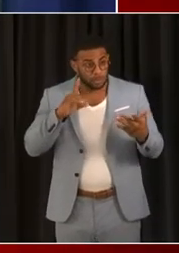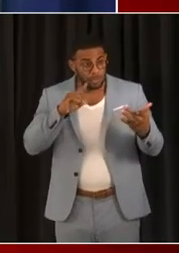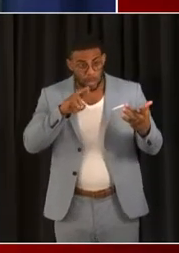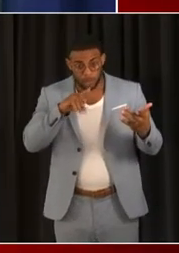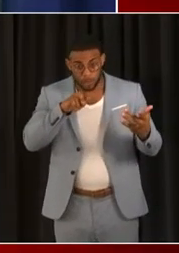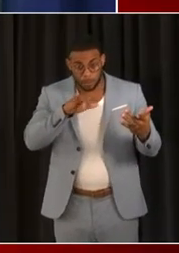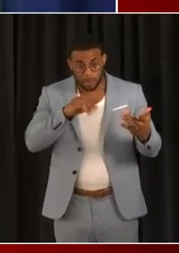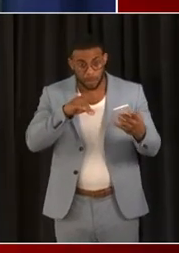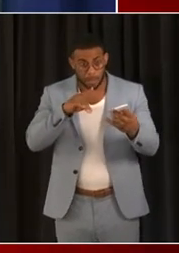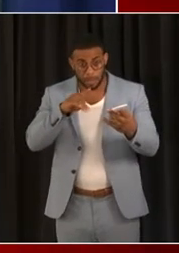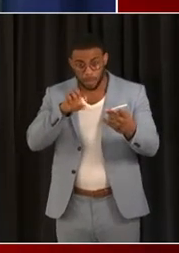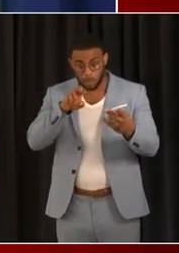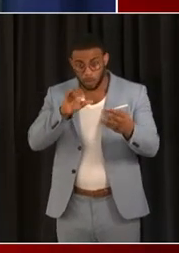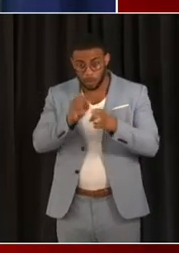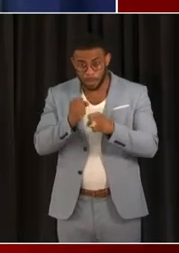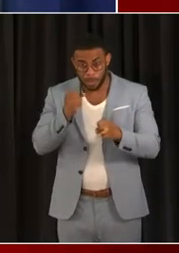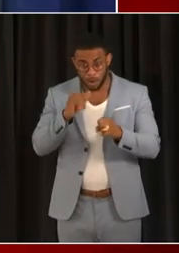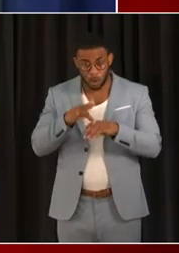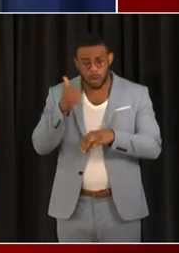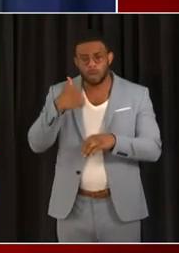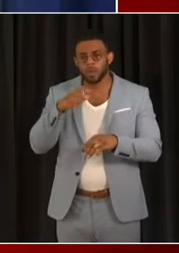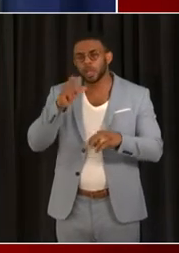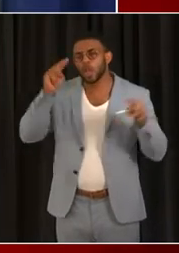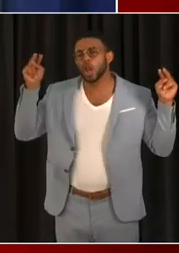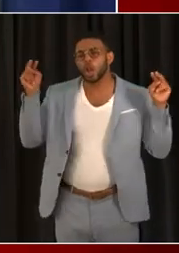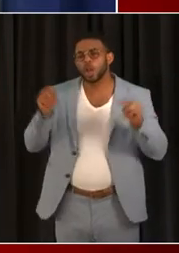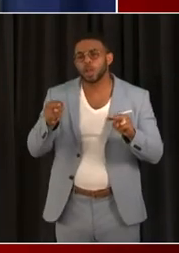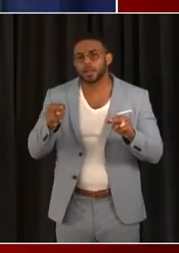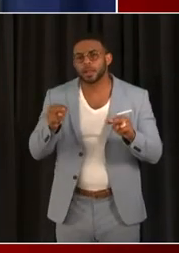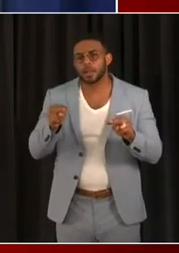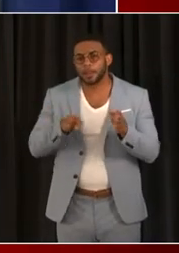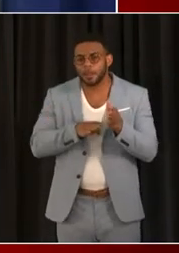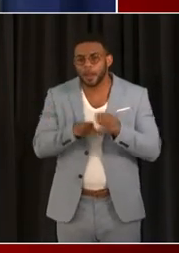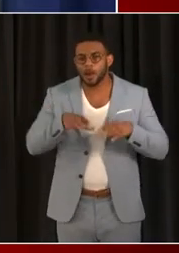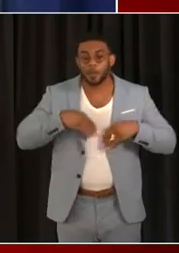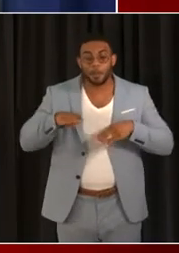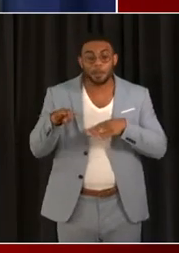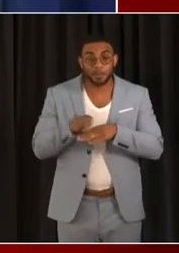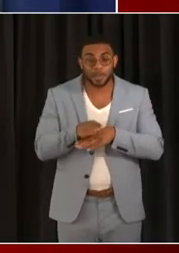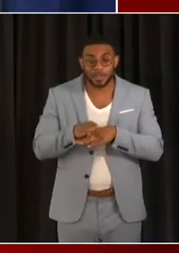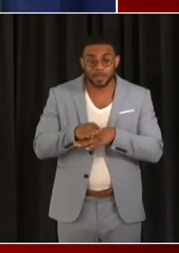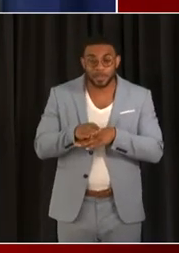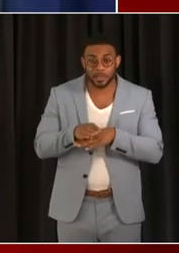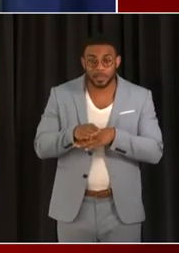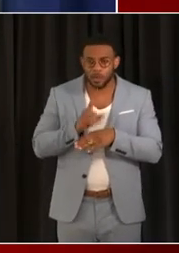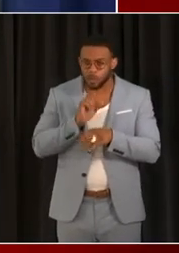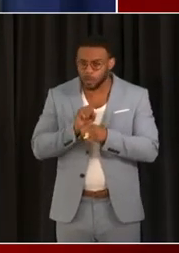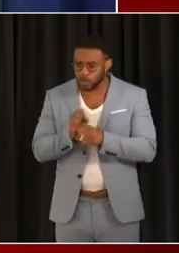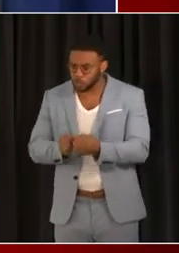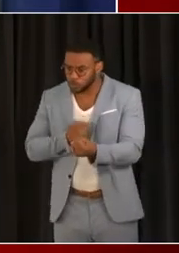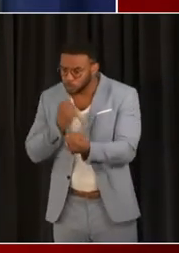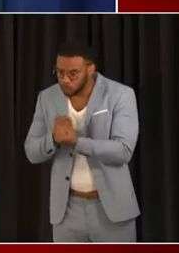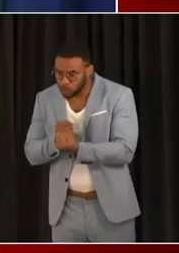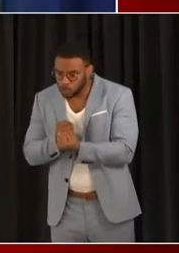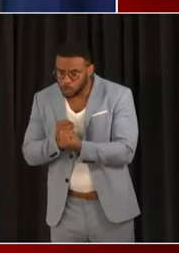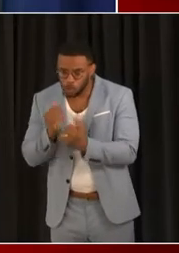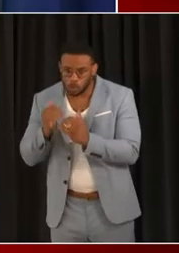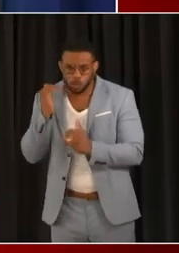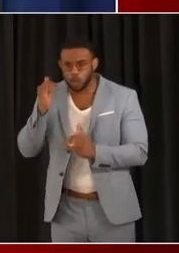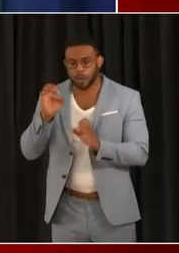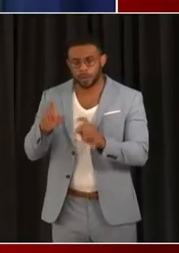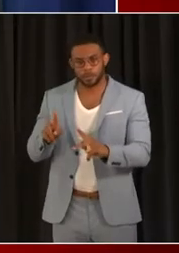and Corey made earlier, we need to look at minority-owned businesses and really supporting